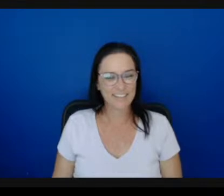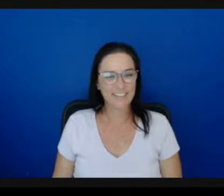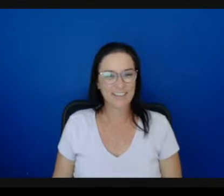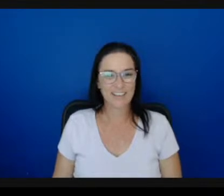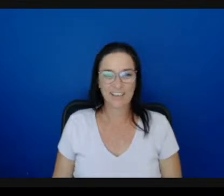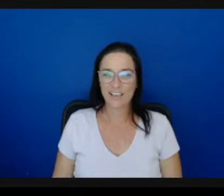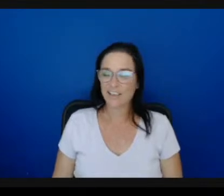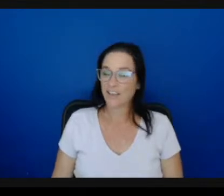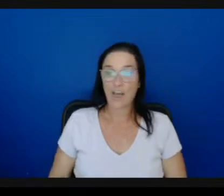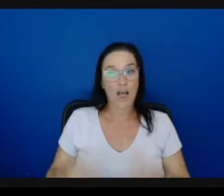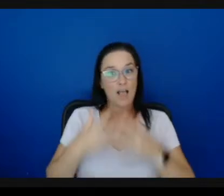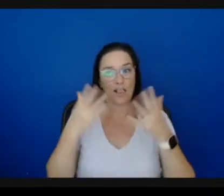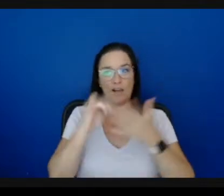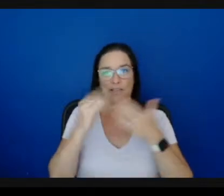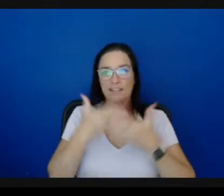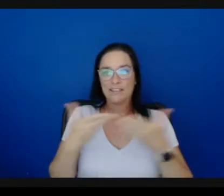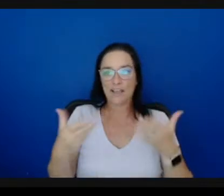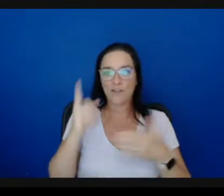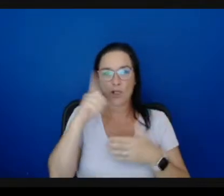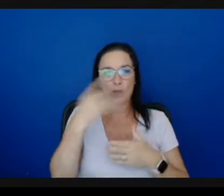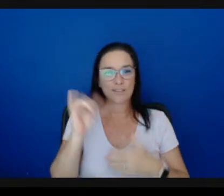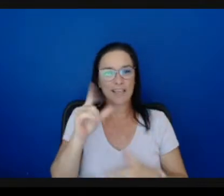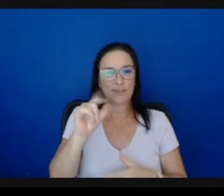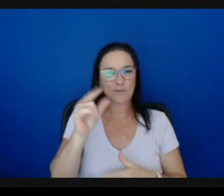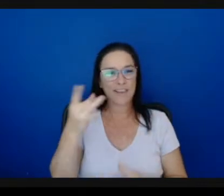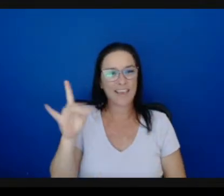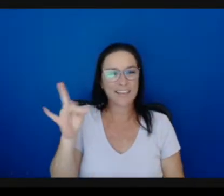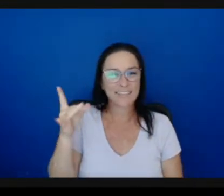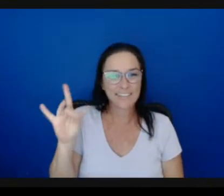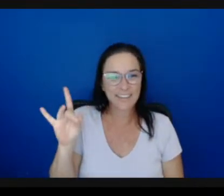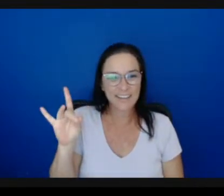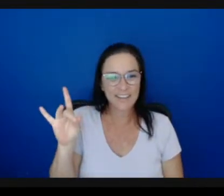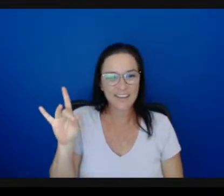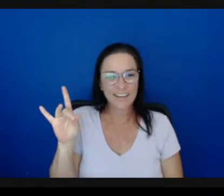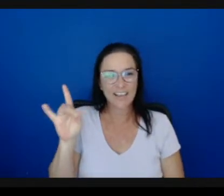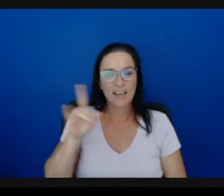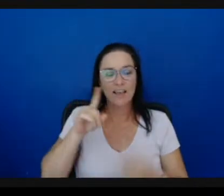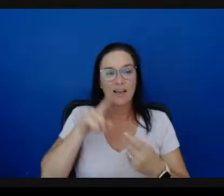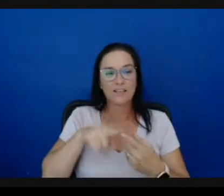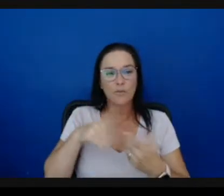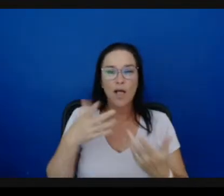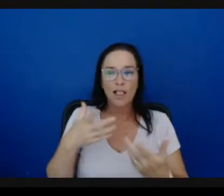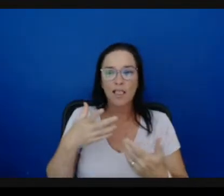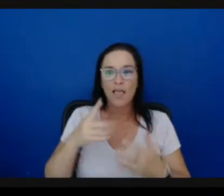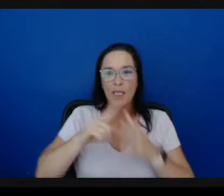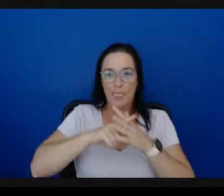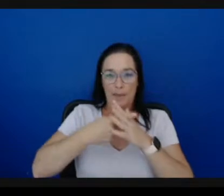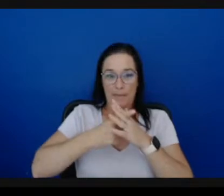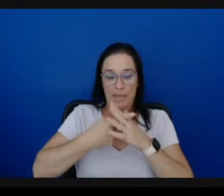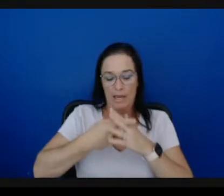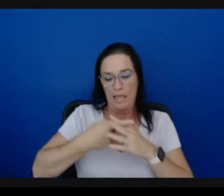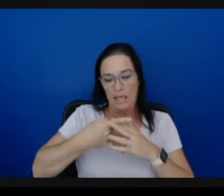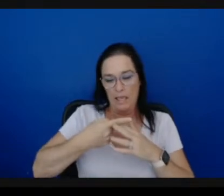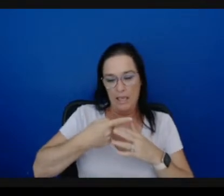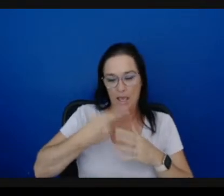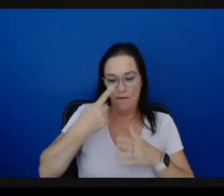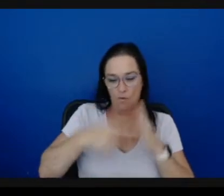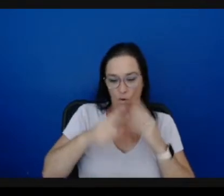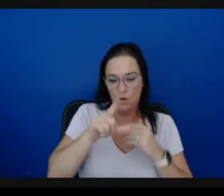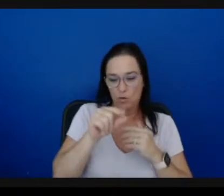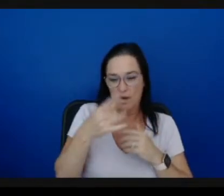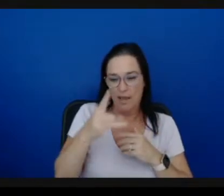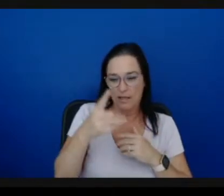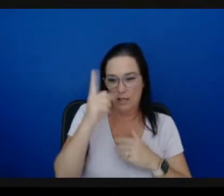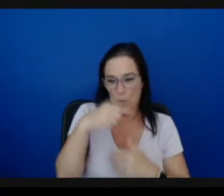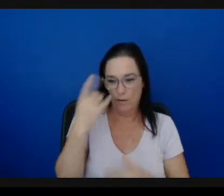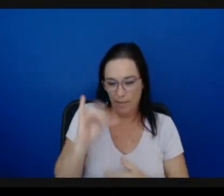You know, a lot of that stuff just looks a lot like 2018 until the beginnings of 2018, right?